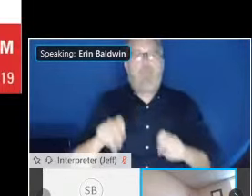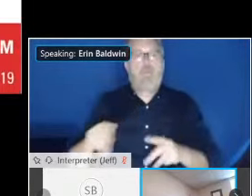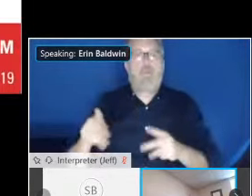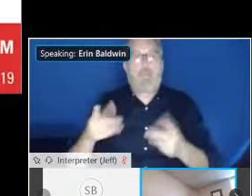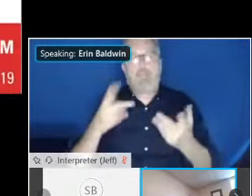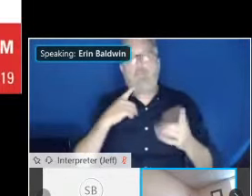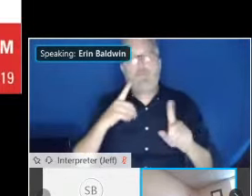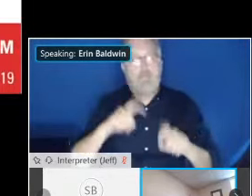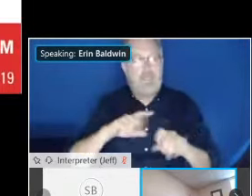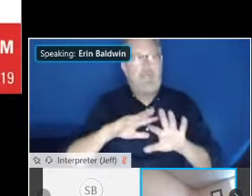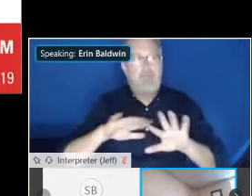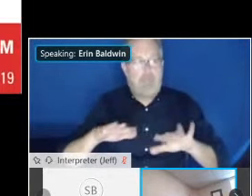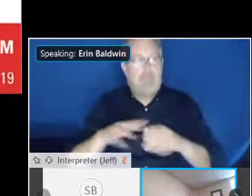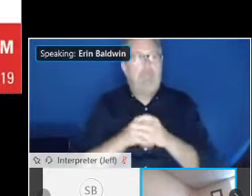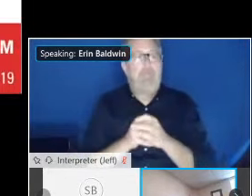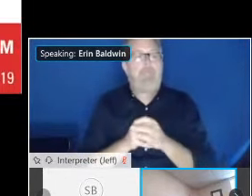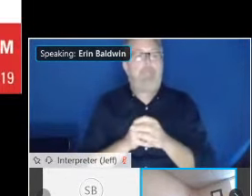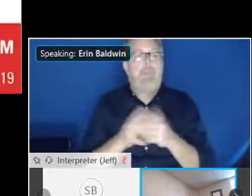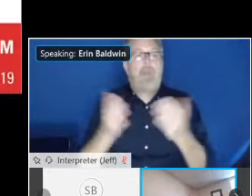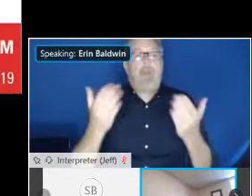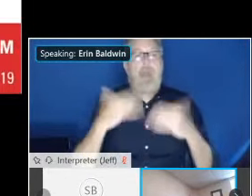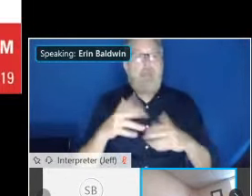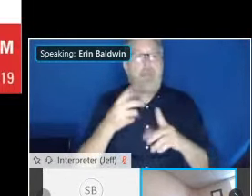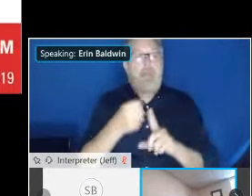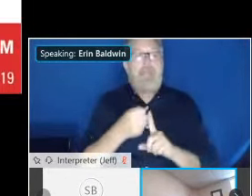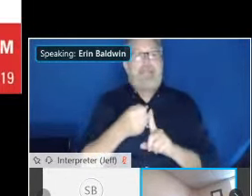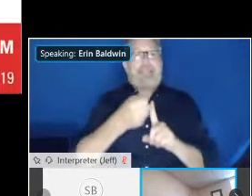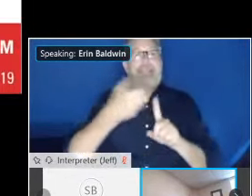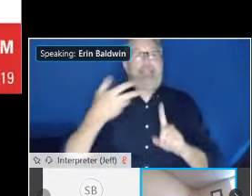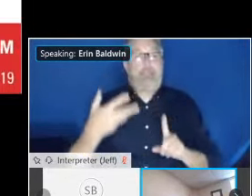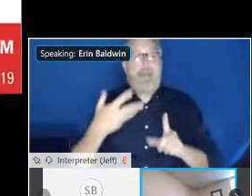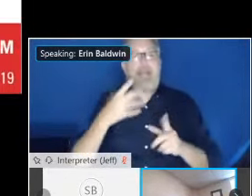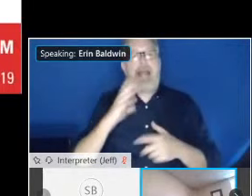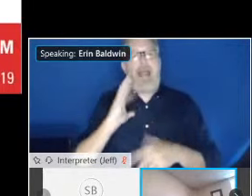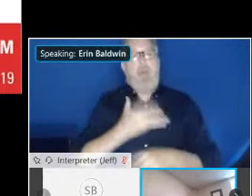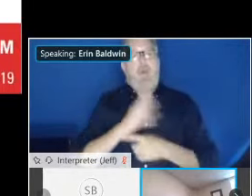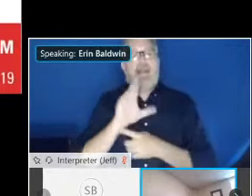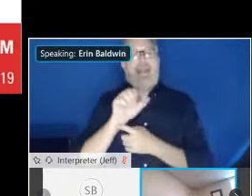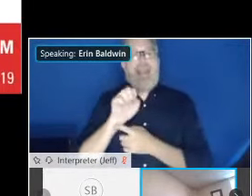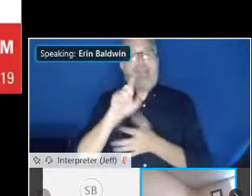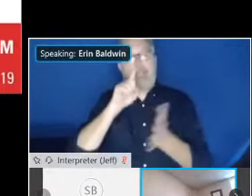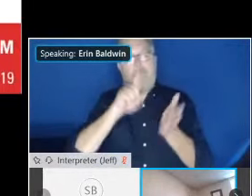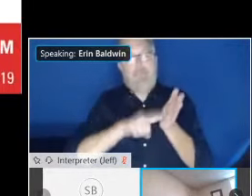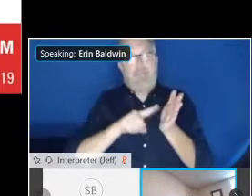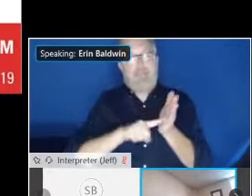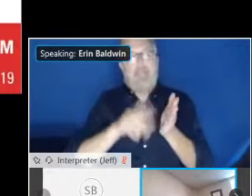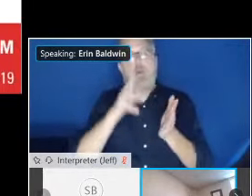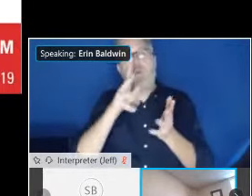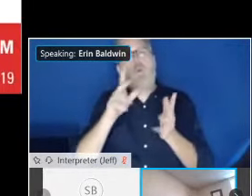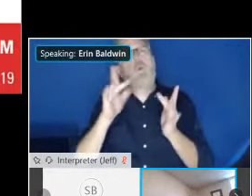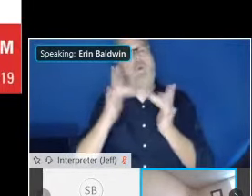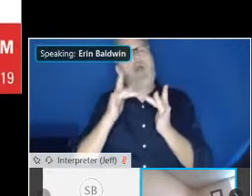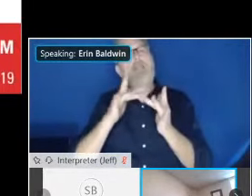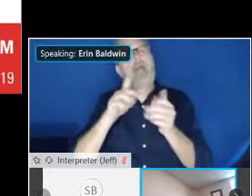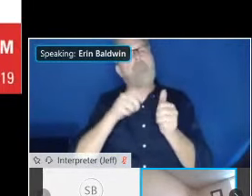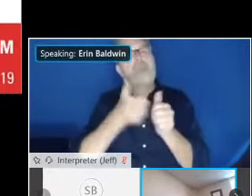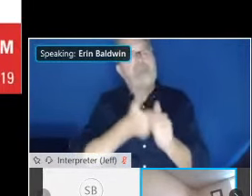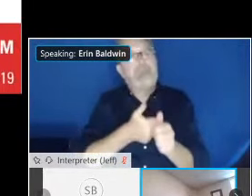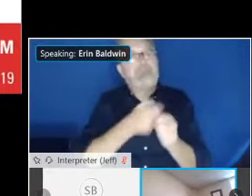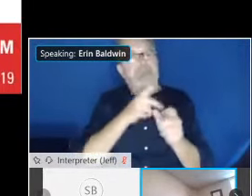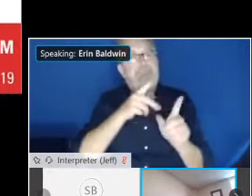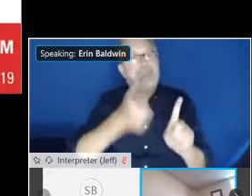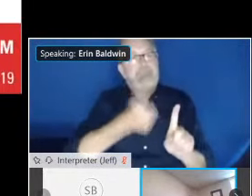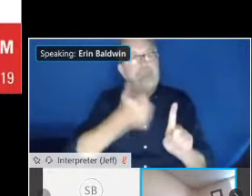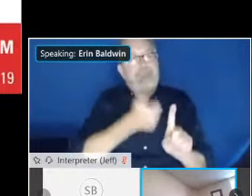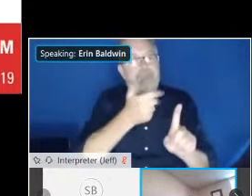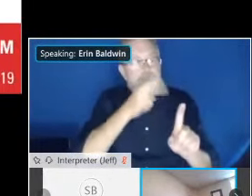this area. We also have expanding capacity of our case investigation and our contact tracing teams. So as of Friday, we